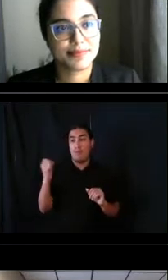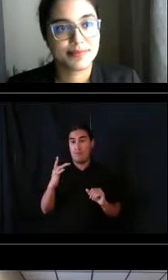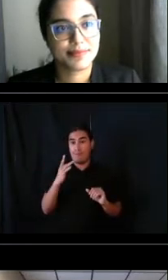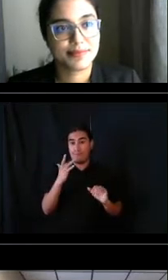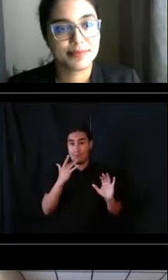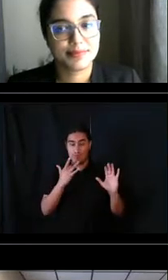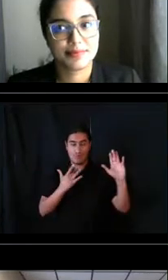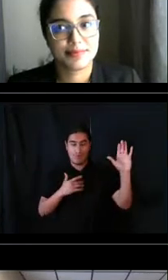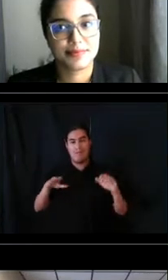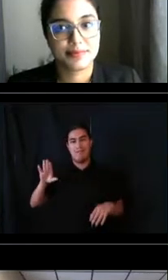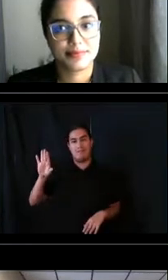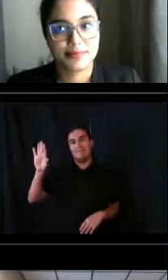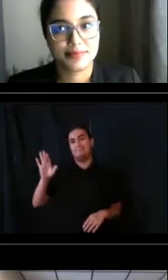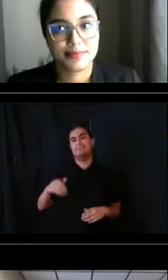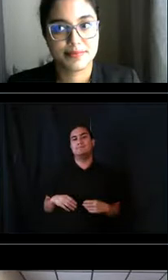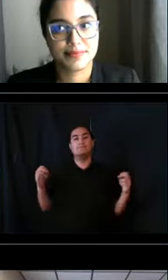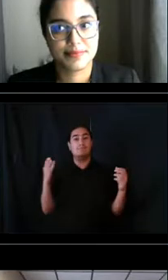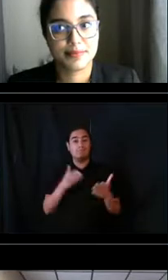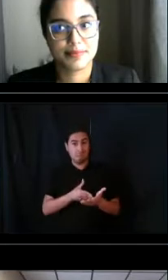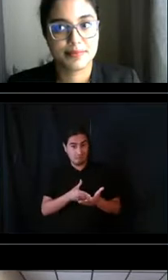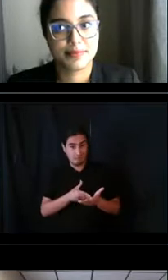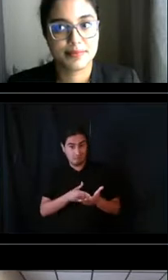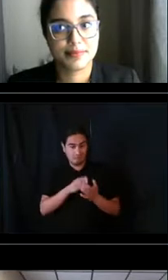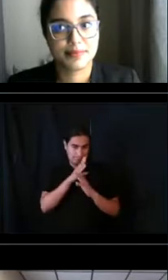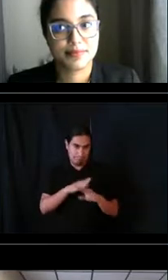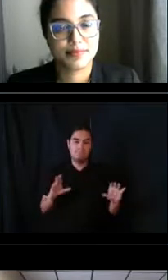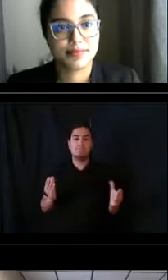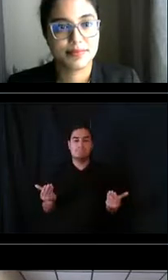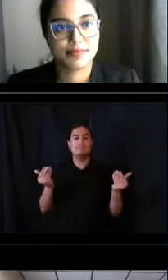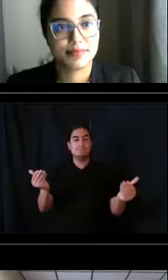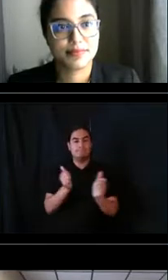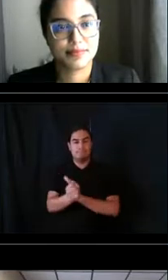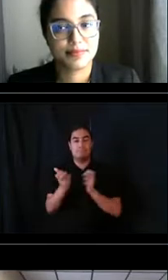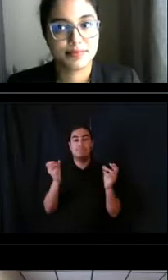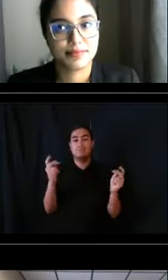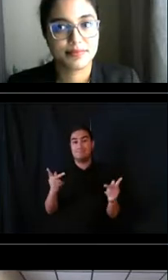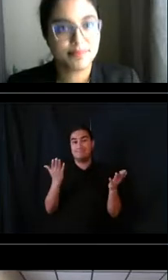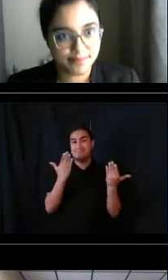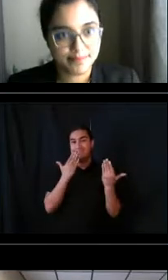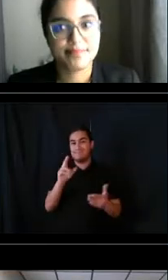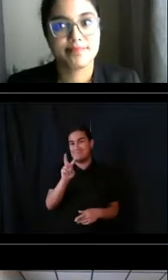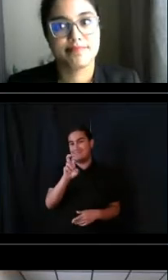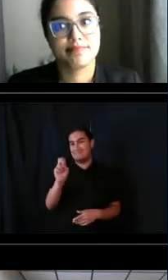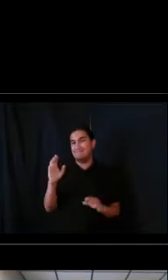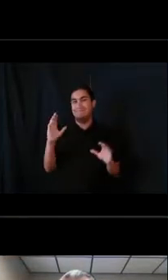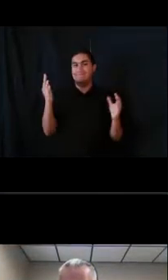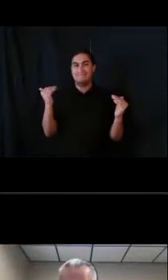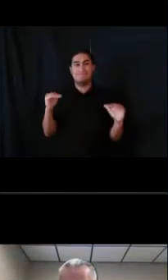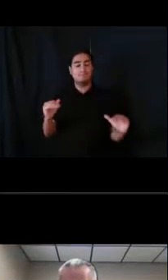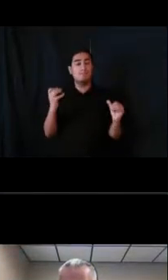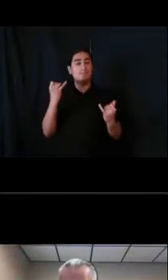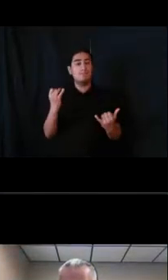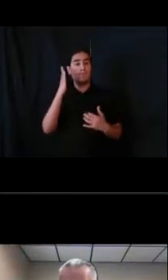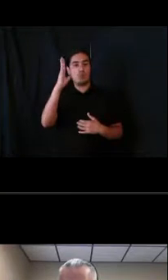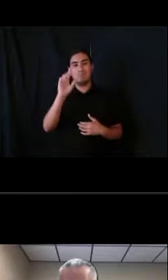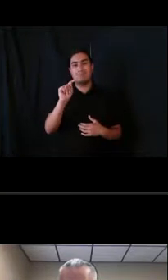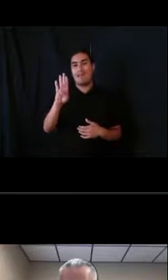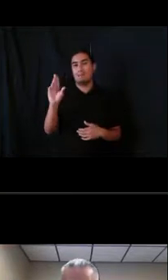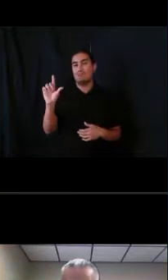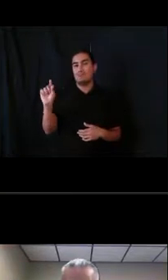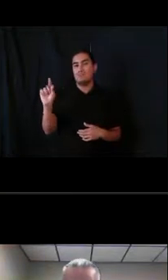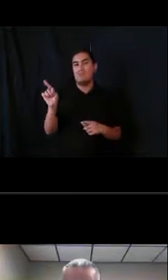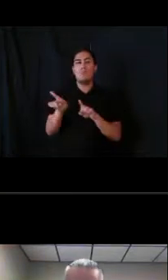aye aye opposed motion carries thank you thank you naveen um now we'll turn to tab 20.